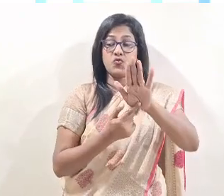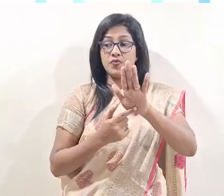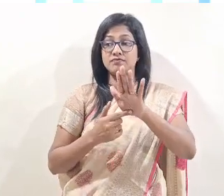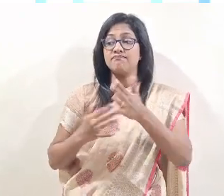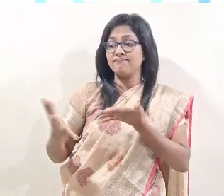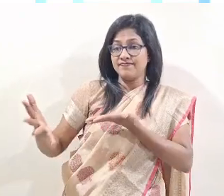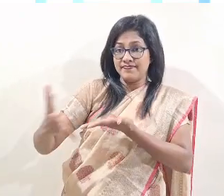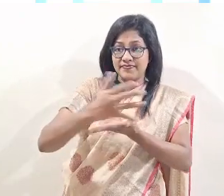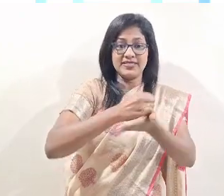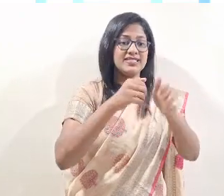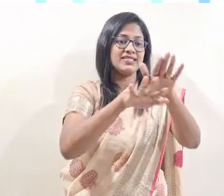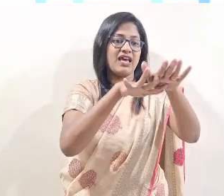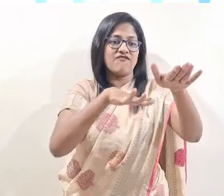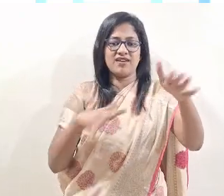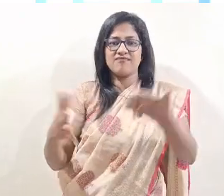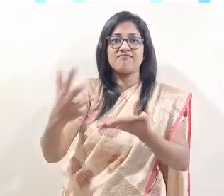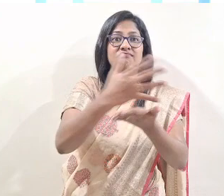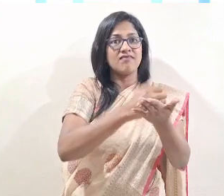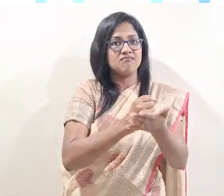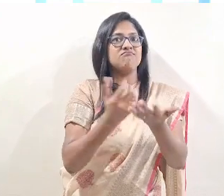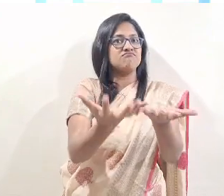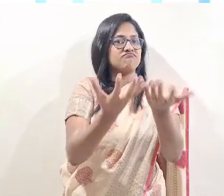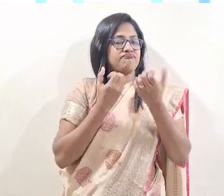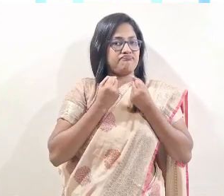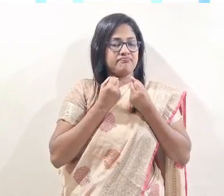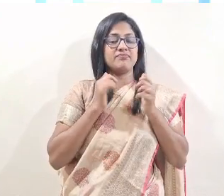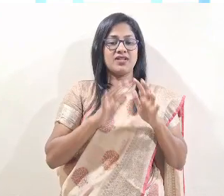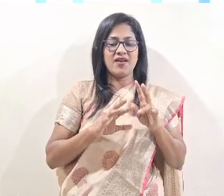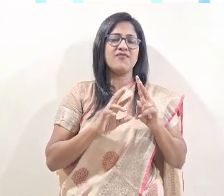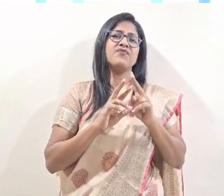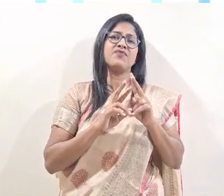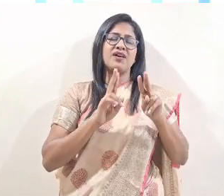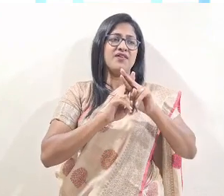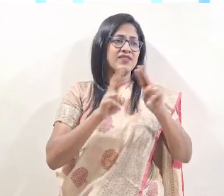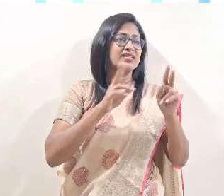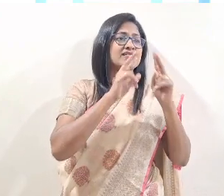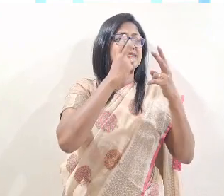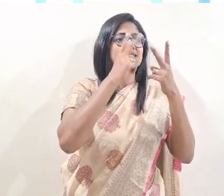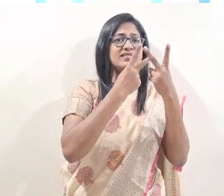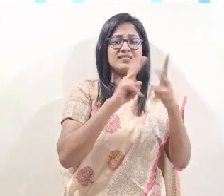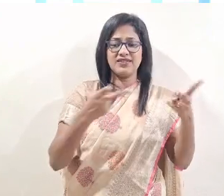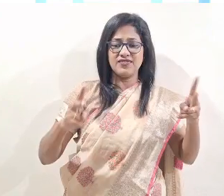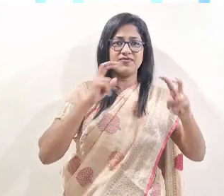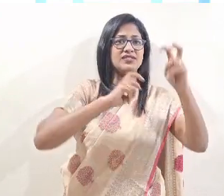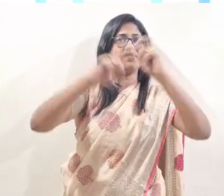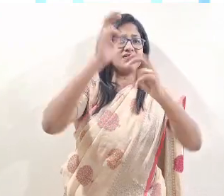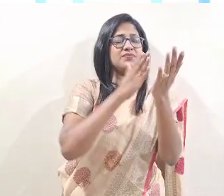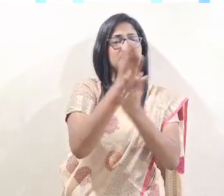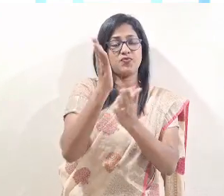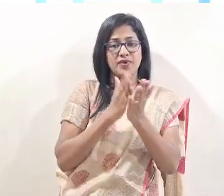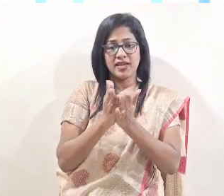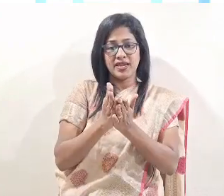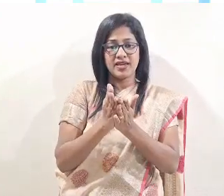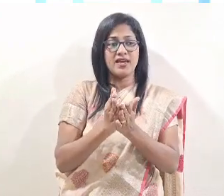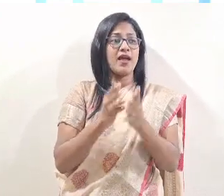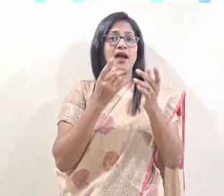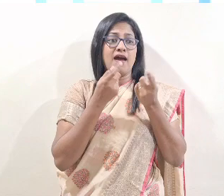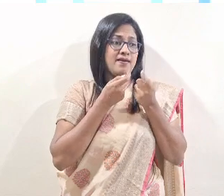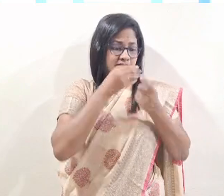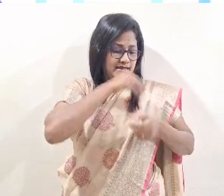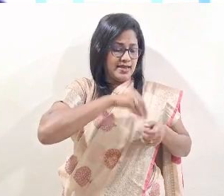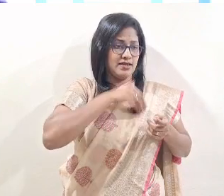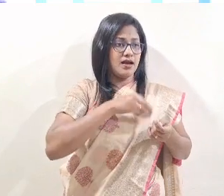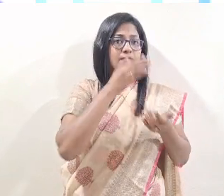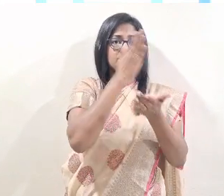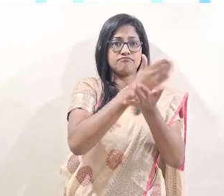traffic data across the different modes of transport, and they distribute the fare income